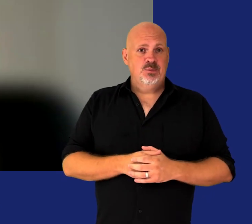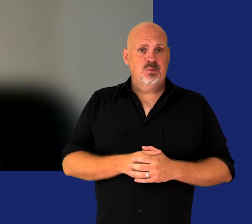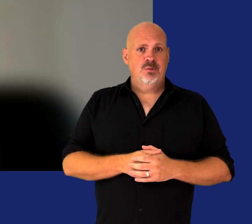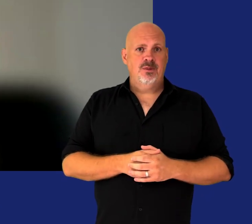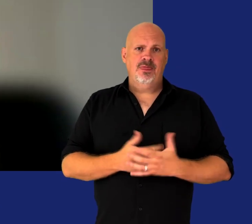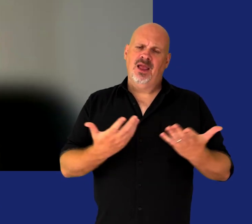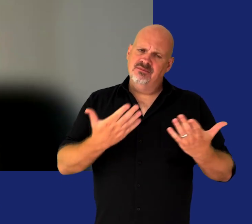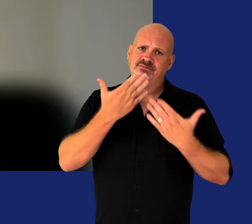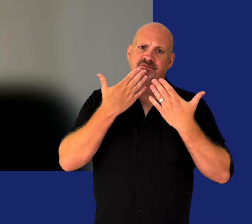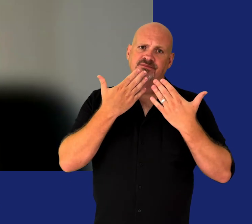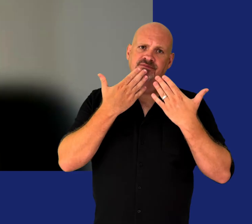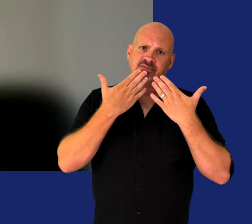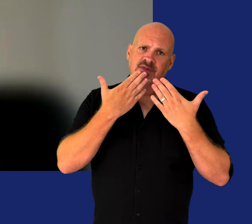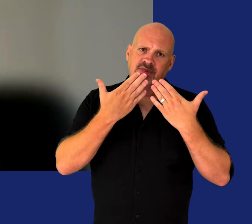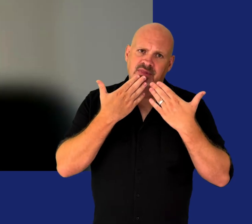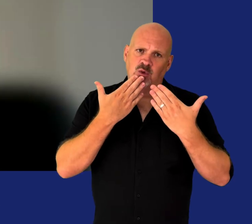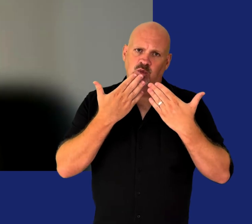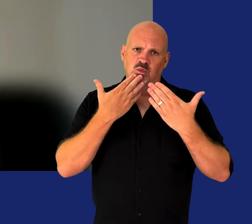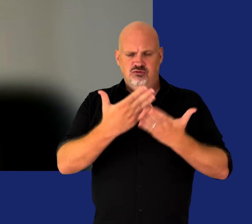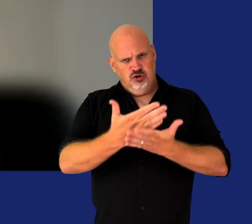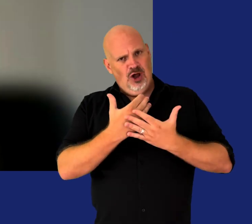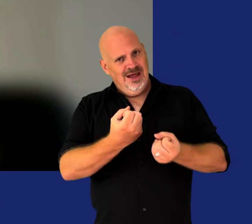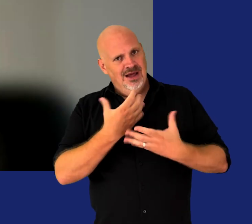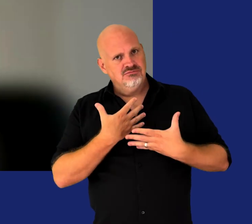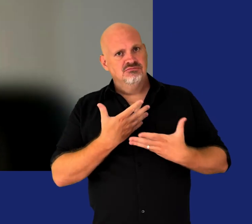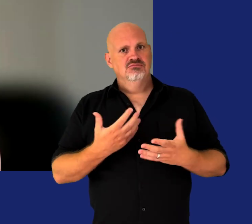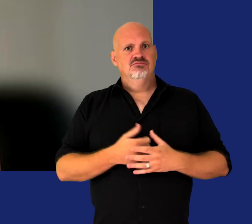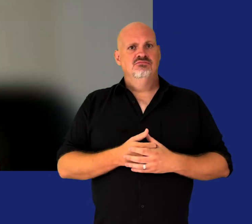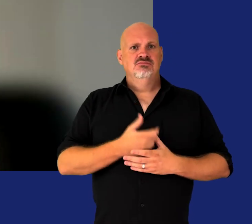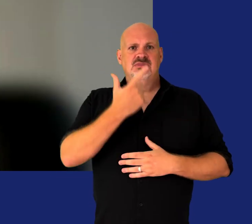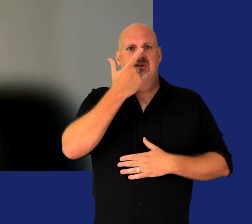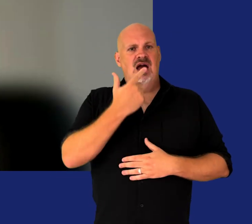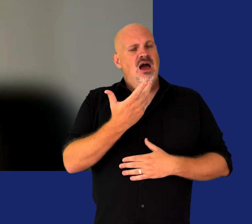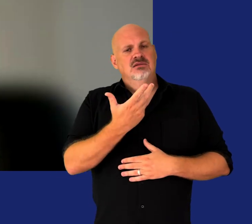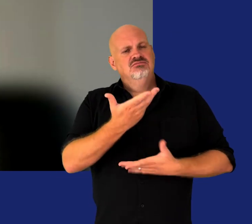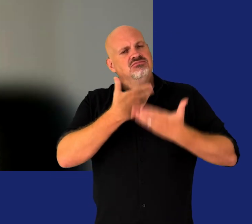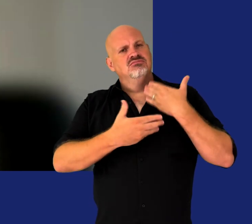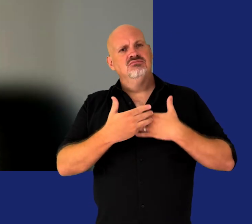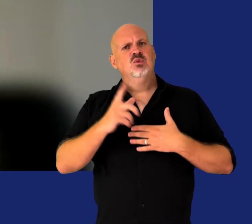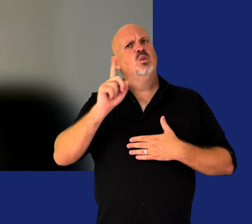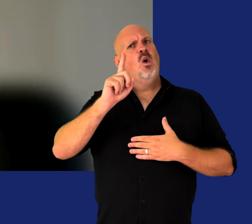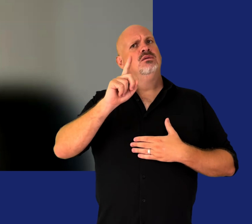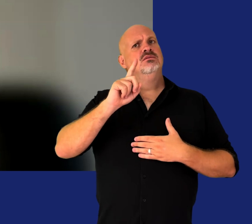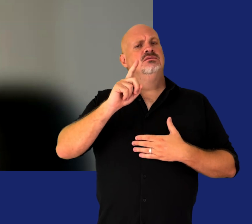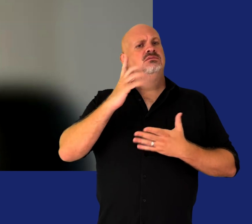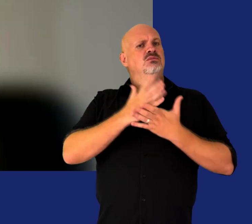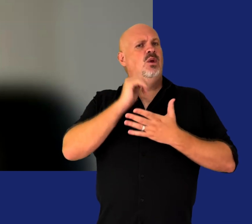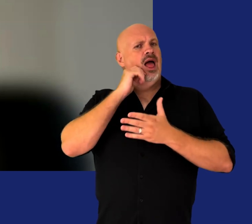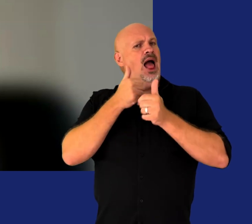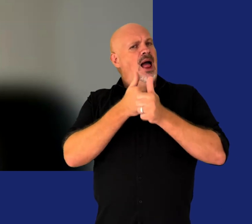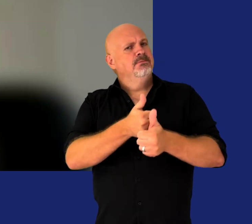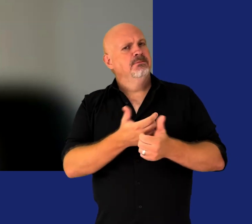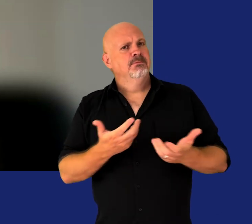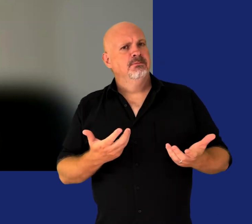we? Could you just, so thank you for kind of sharing that with us. Could you just say a little bit about what